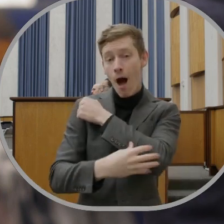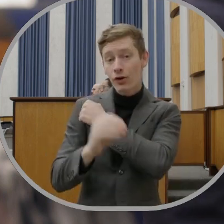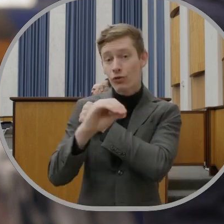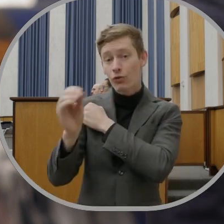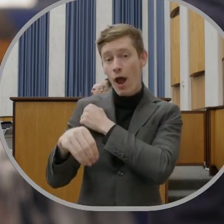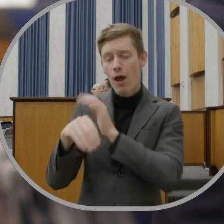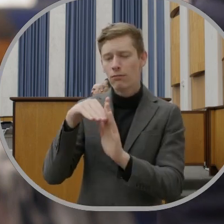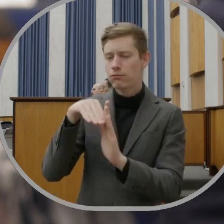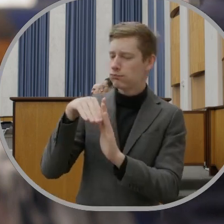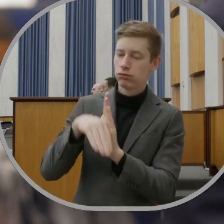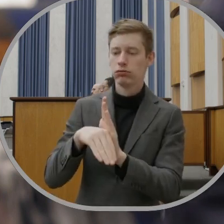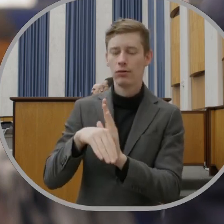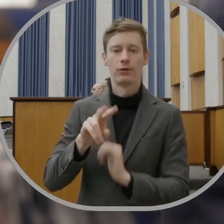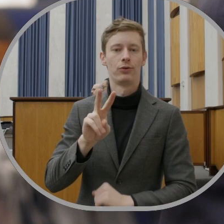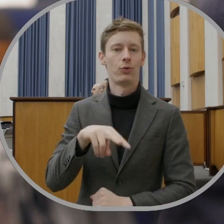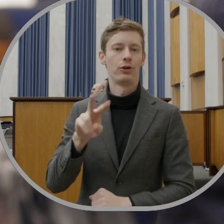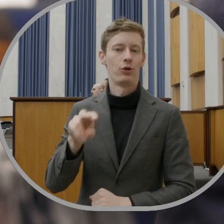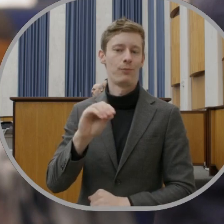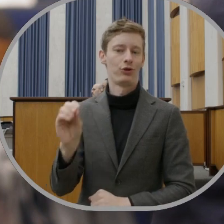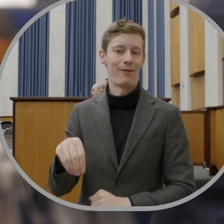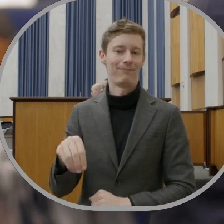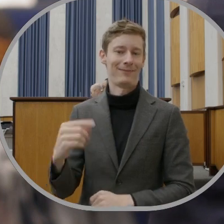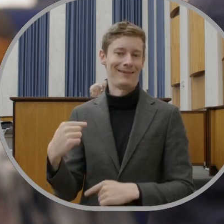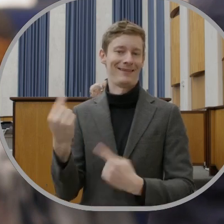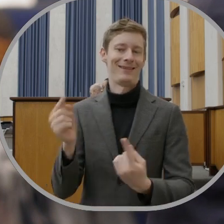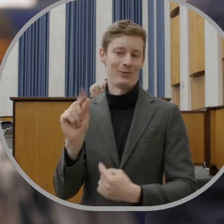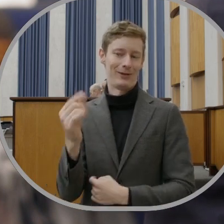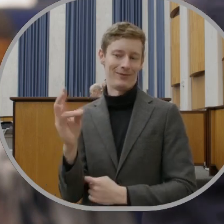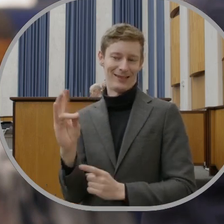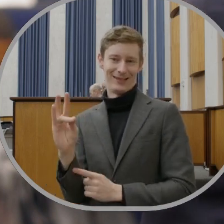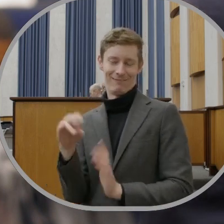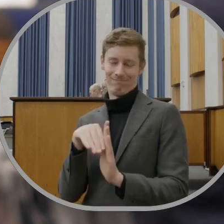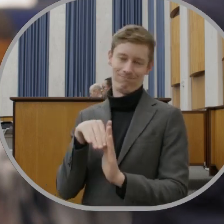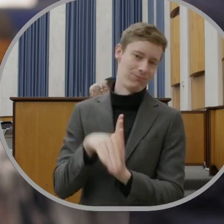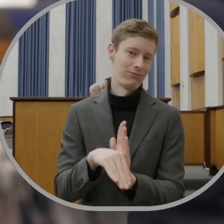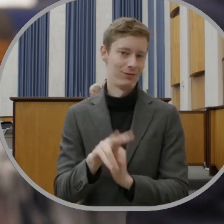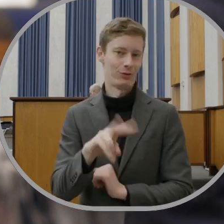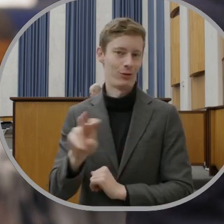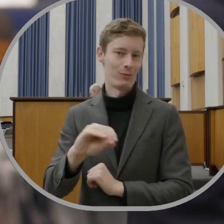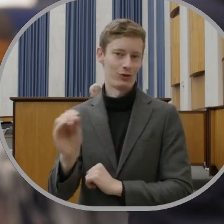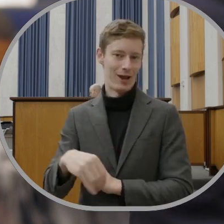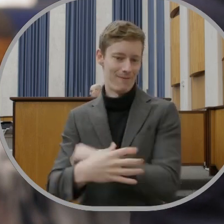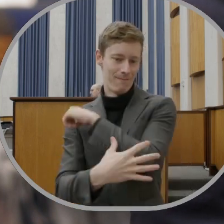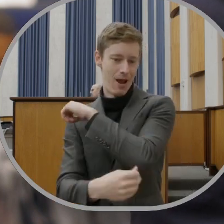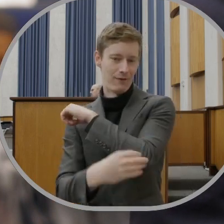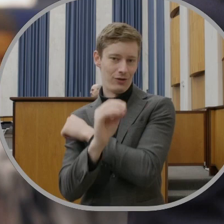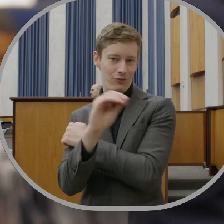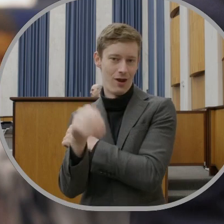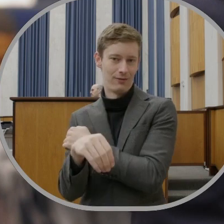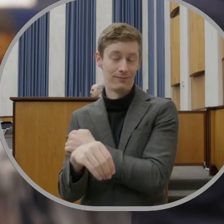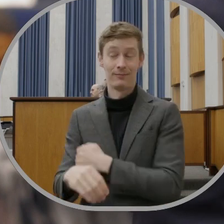22% since 2017. This has been a shared goal of mine and past administrations, and